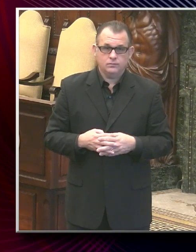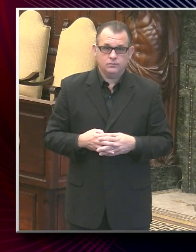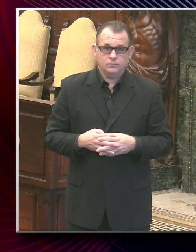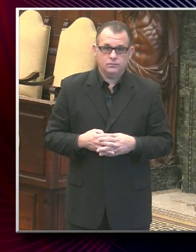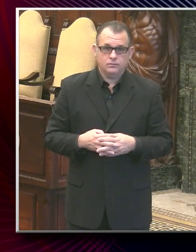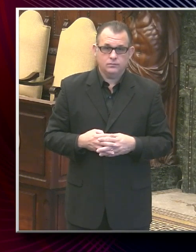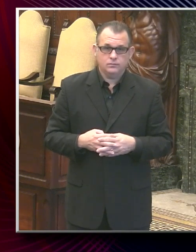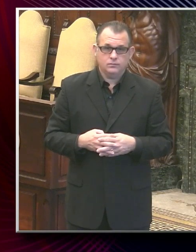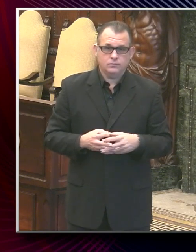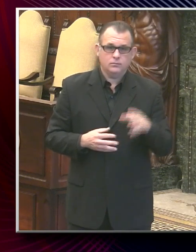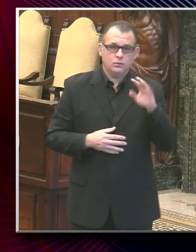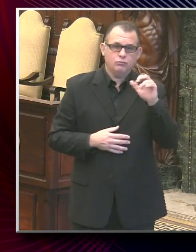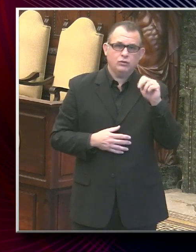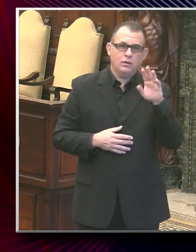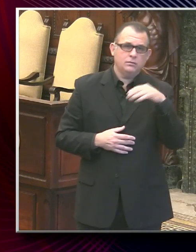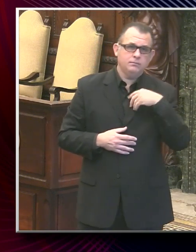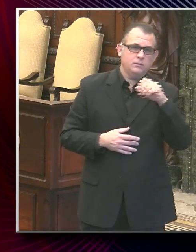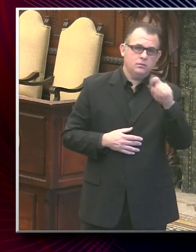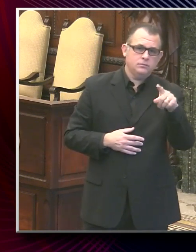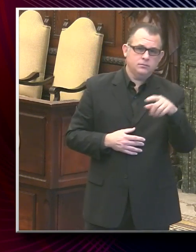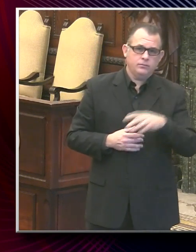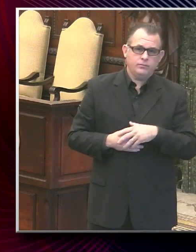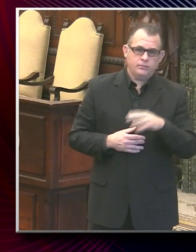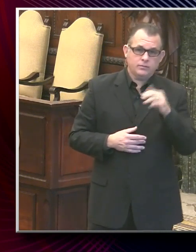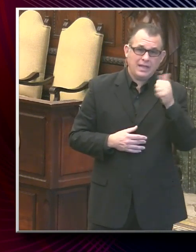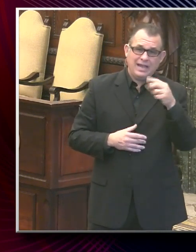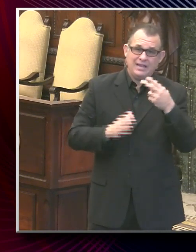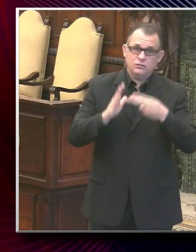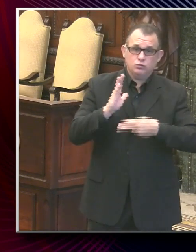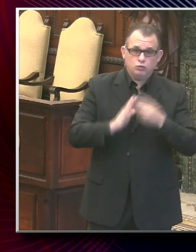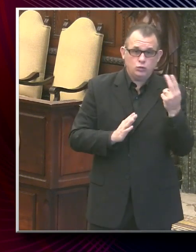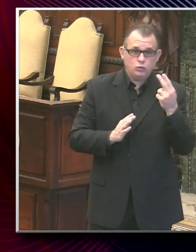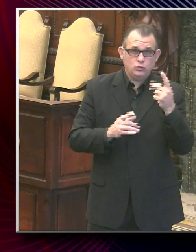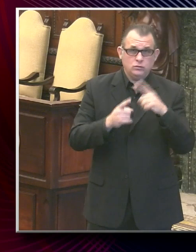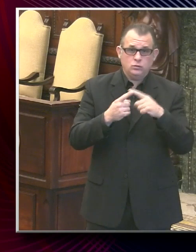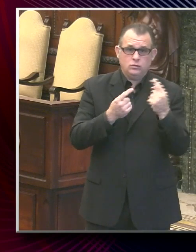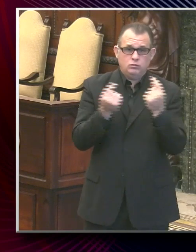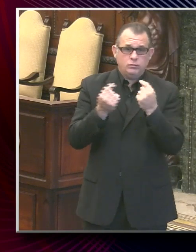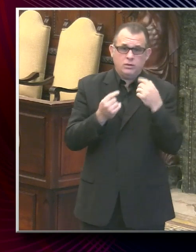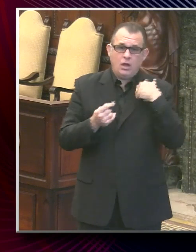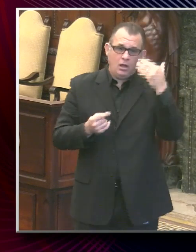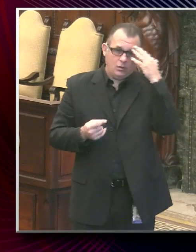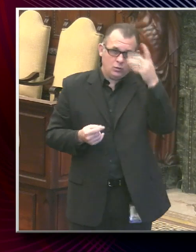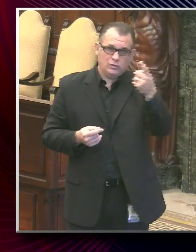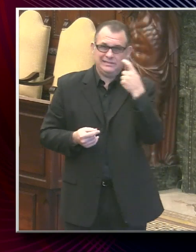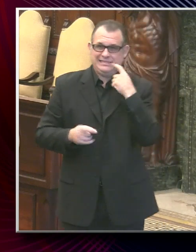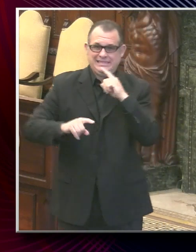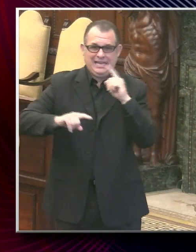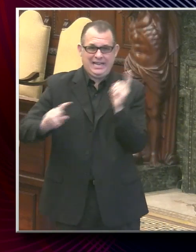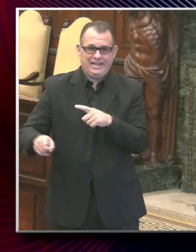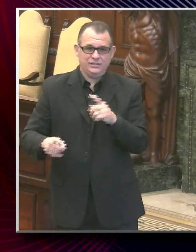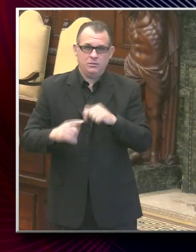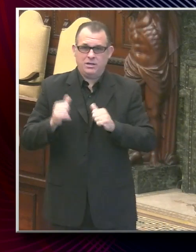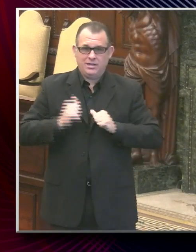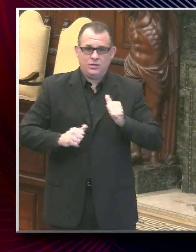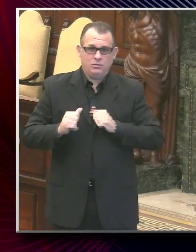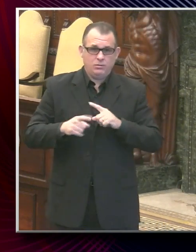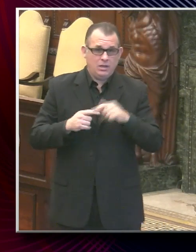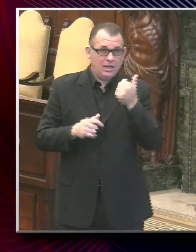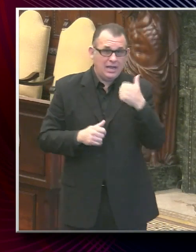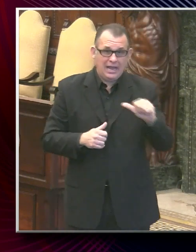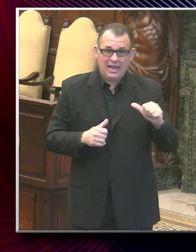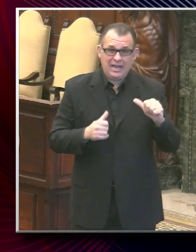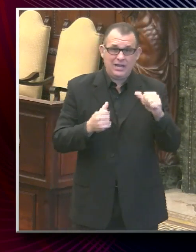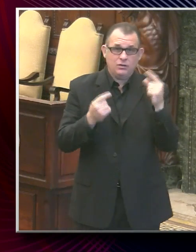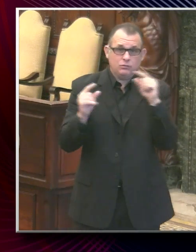Brian, question, is there any truth to the rumors? I know you just answered this question about theater. Is there any truth to rumors that you're going to join